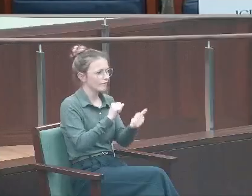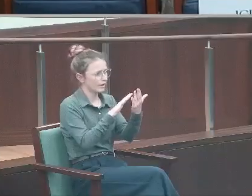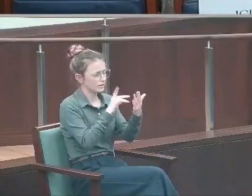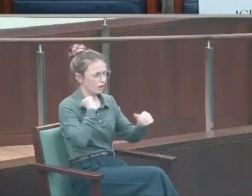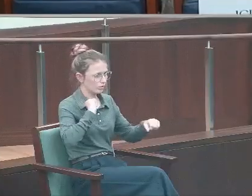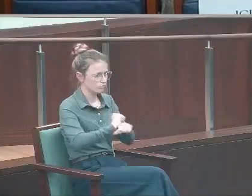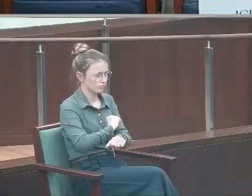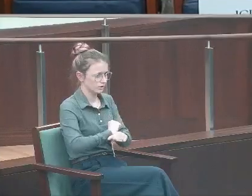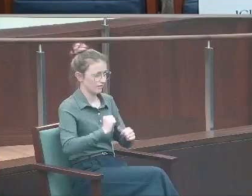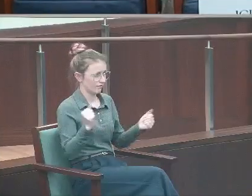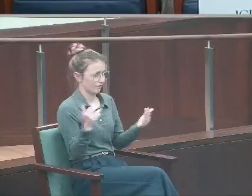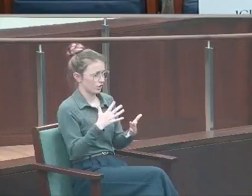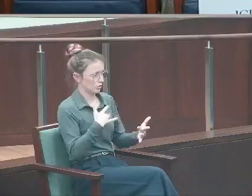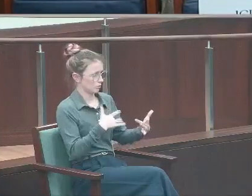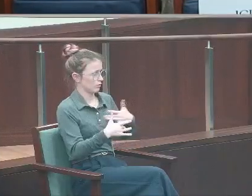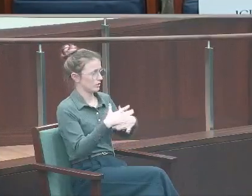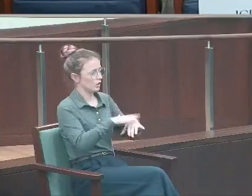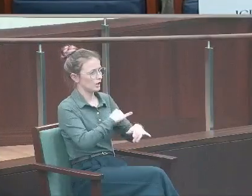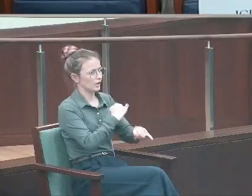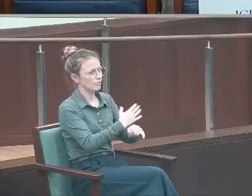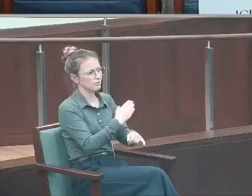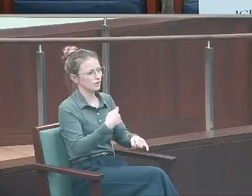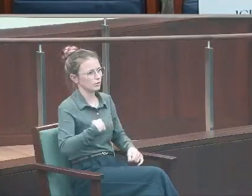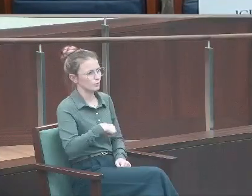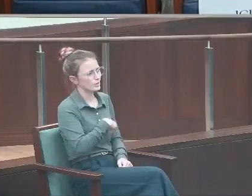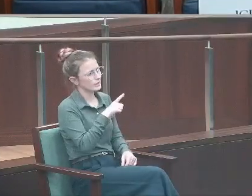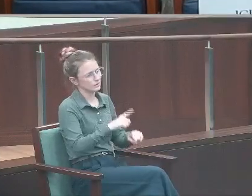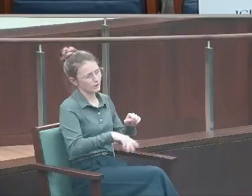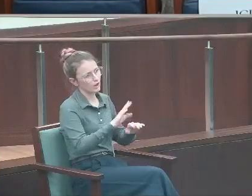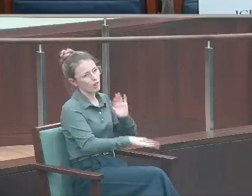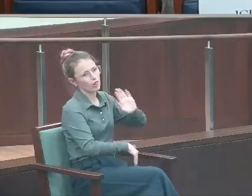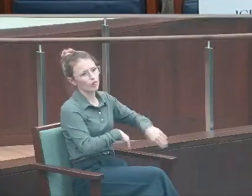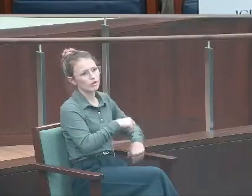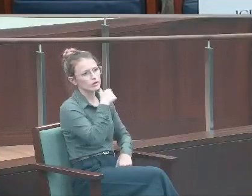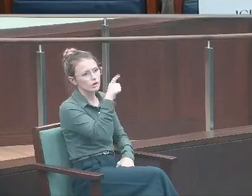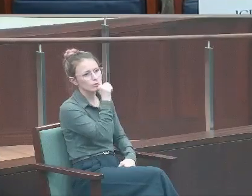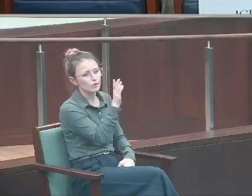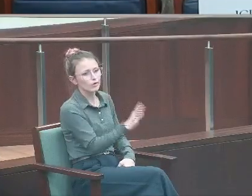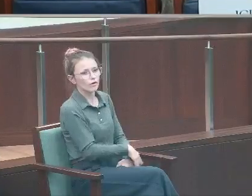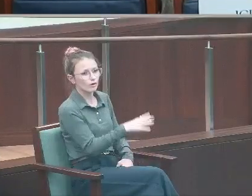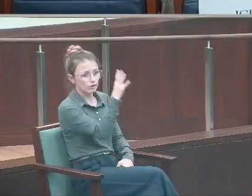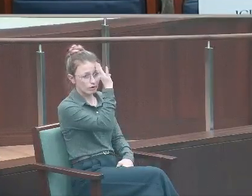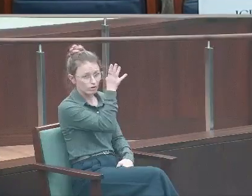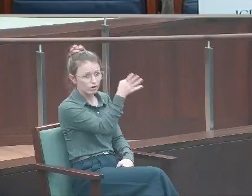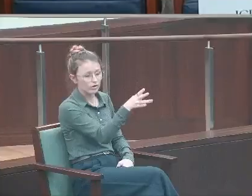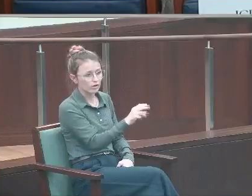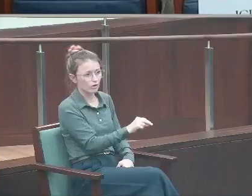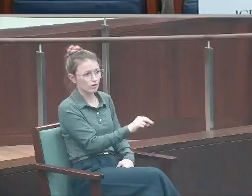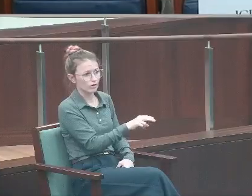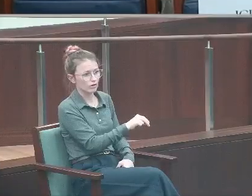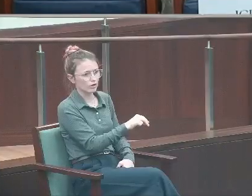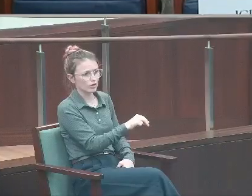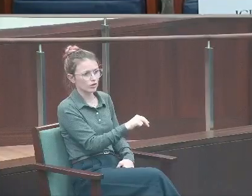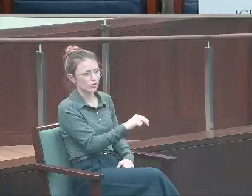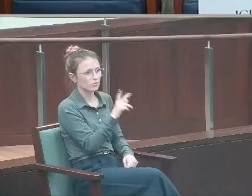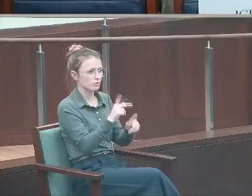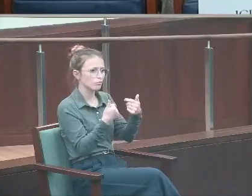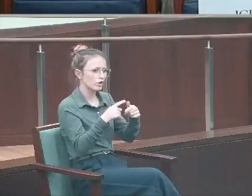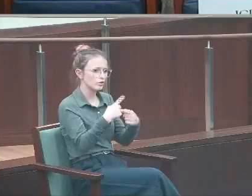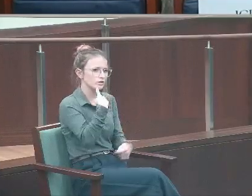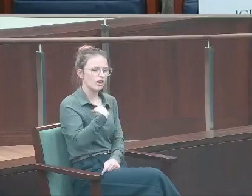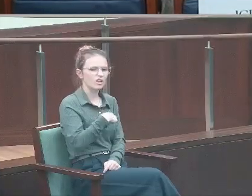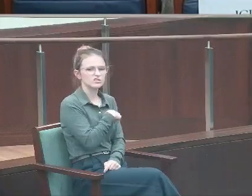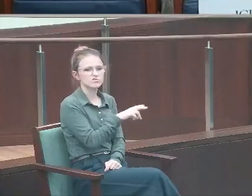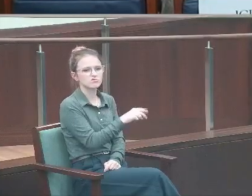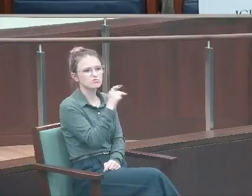and concerns on campus, and we shouldn't be gaslit into thinking that that's not real. There are some trying to tell us that that isn't real. And at the